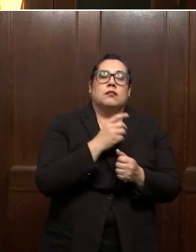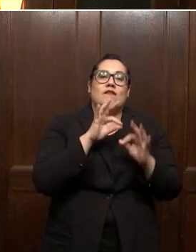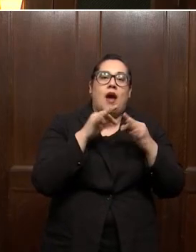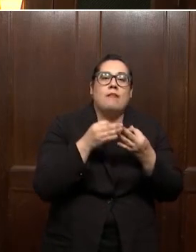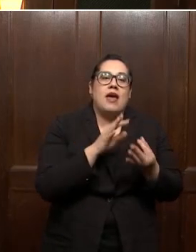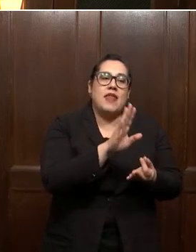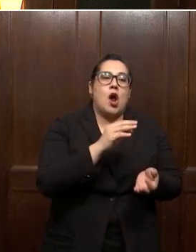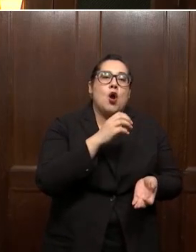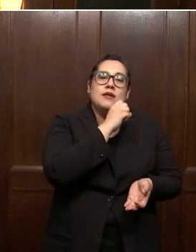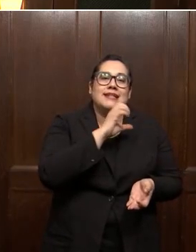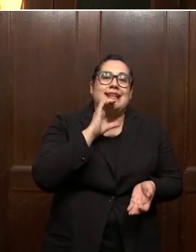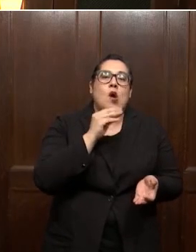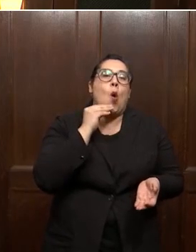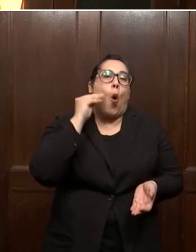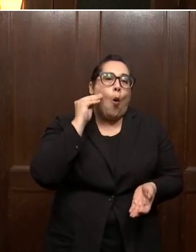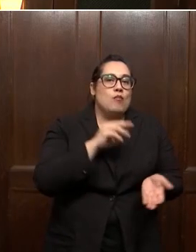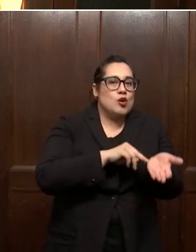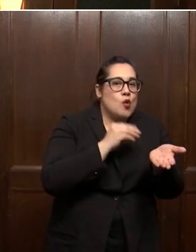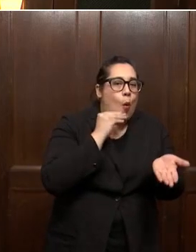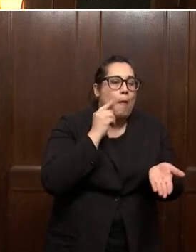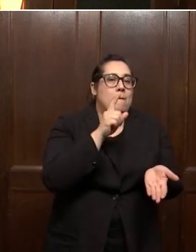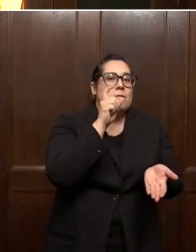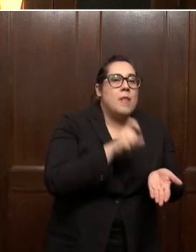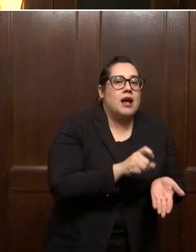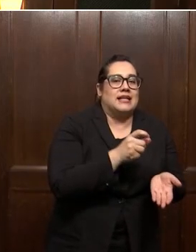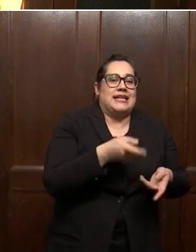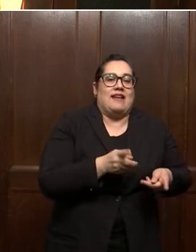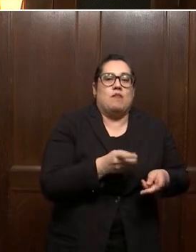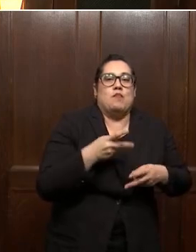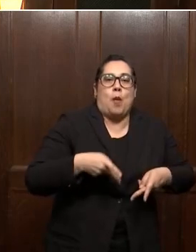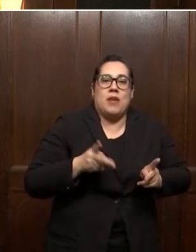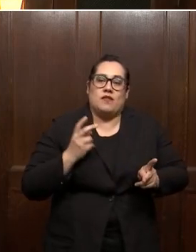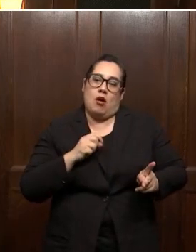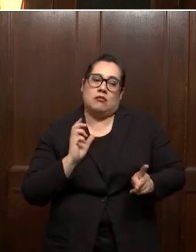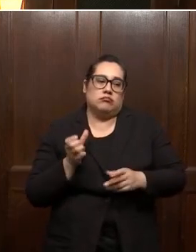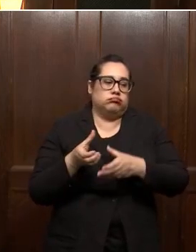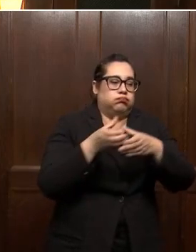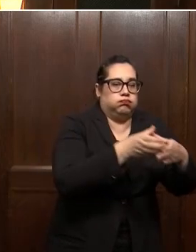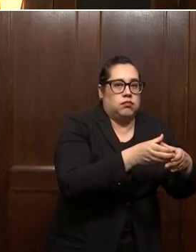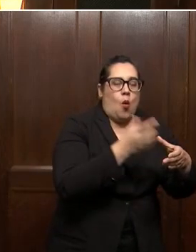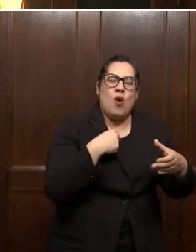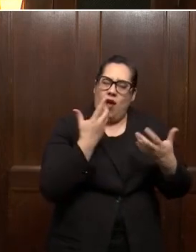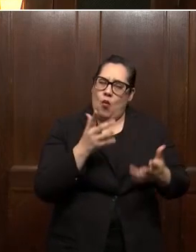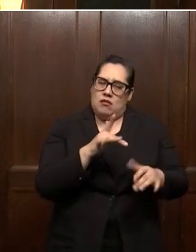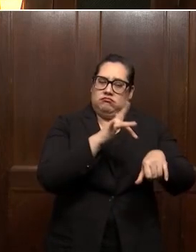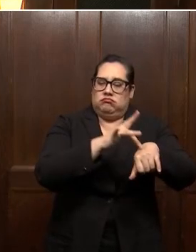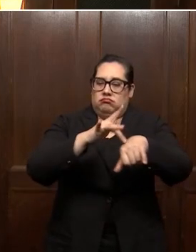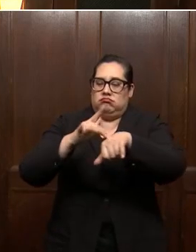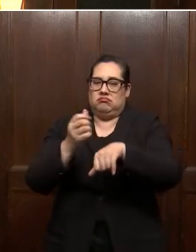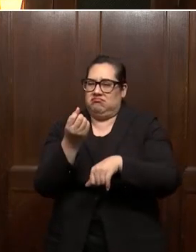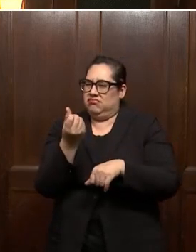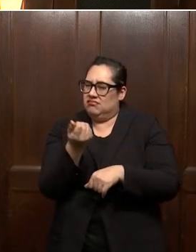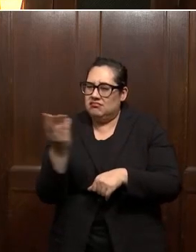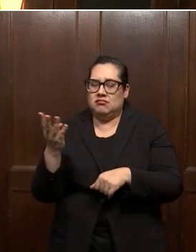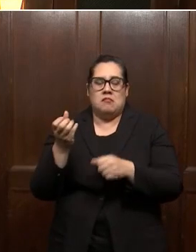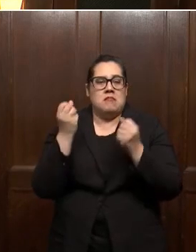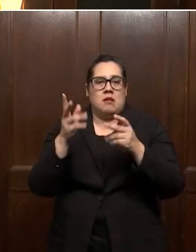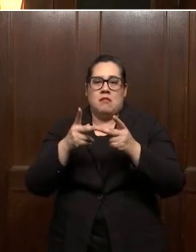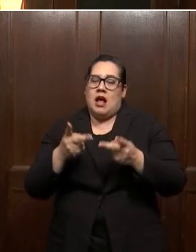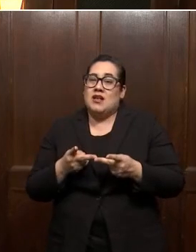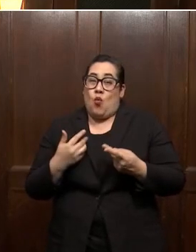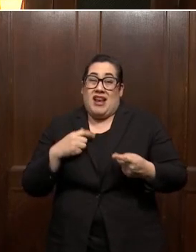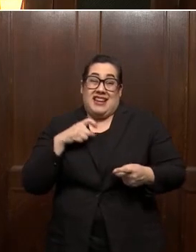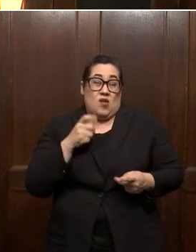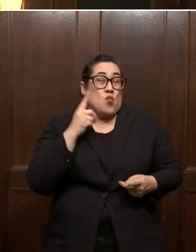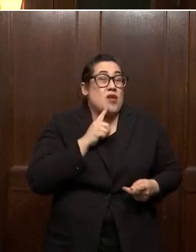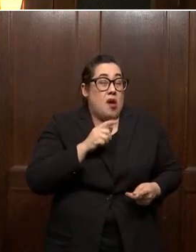their permission to go in there. But already we've gone to, you know, over a dozen places, and we need to really go all of them, because this is